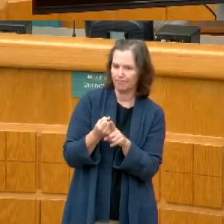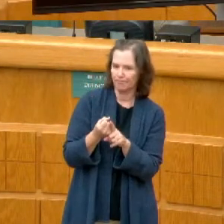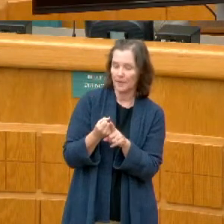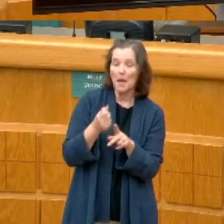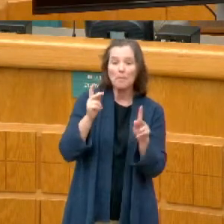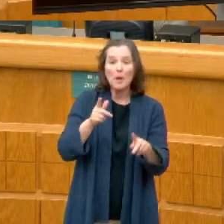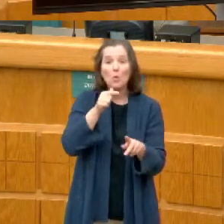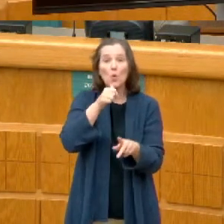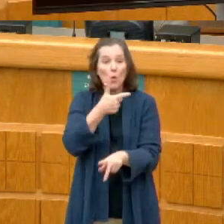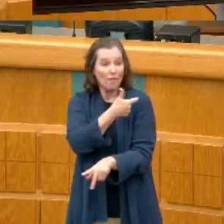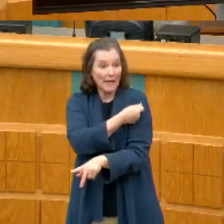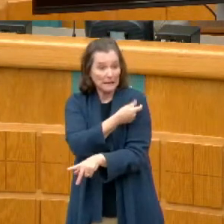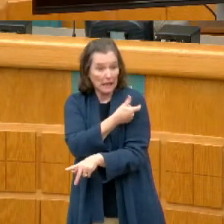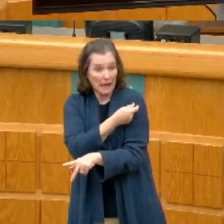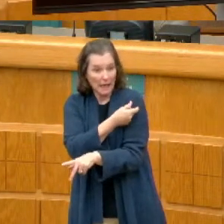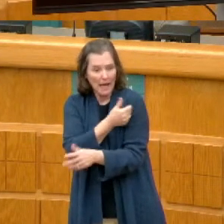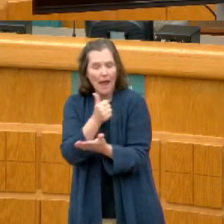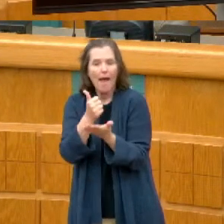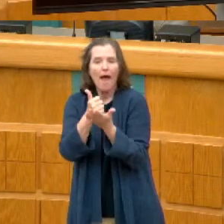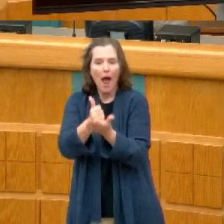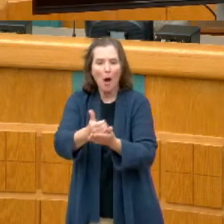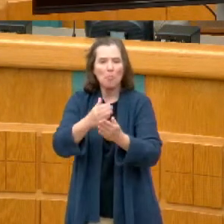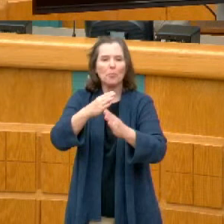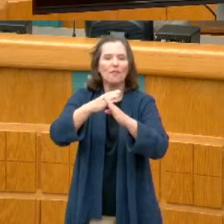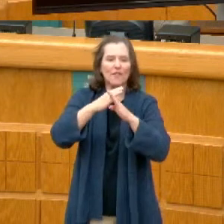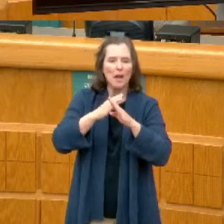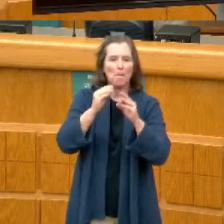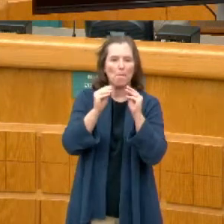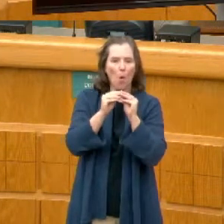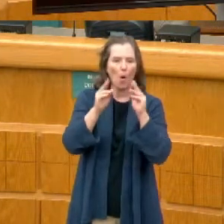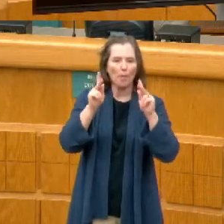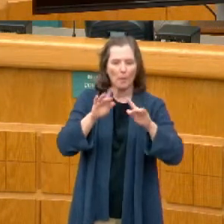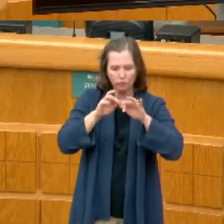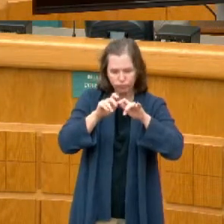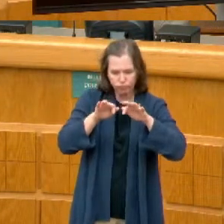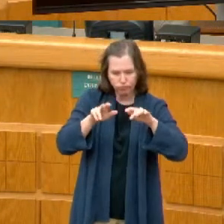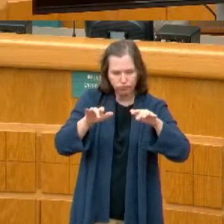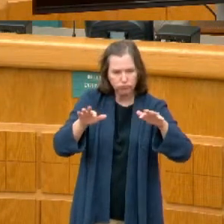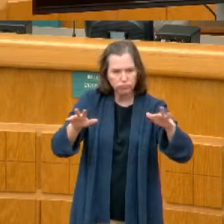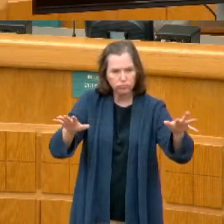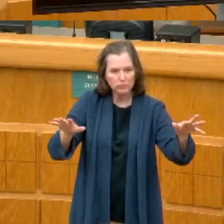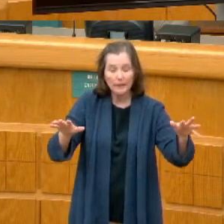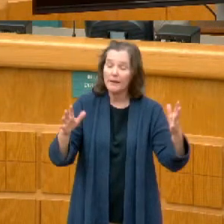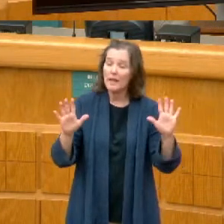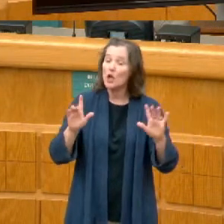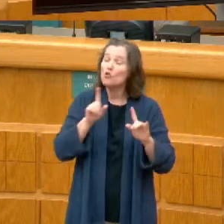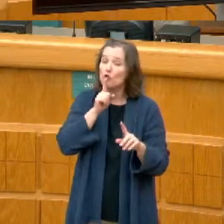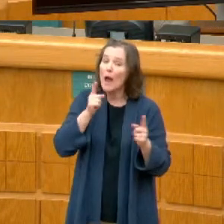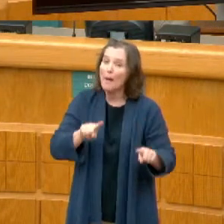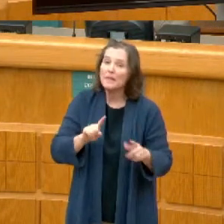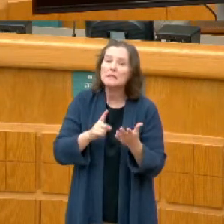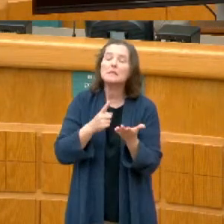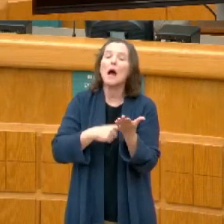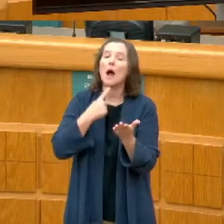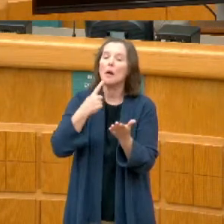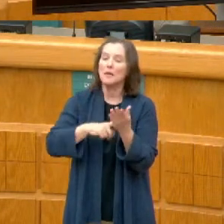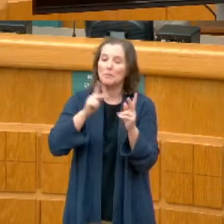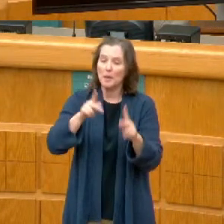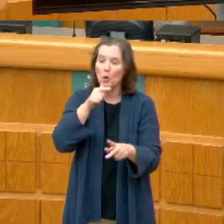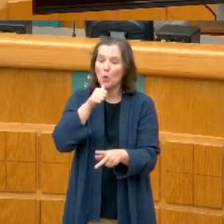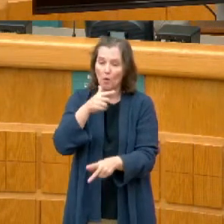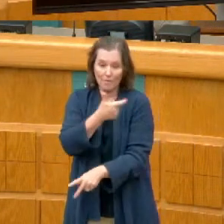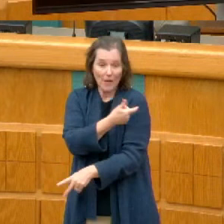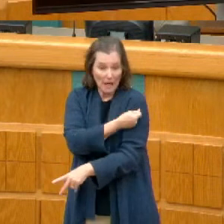reduces the severity and duration of the illness. I am not here to tell you that breakthroughs do not occur. I am here to remind